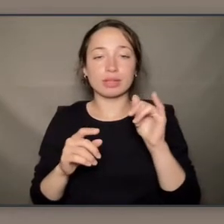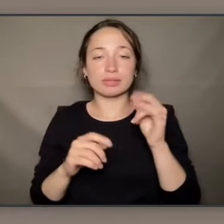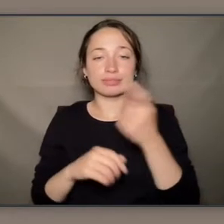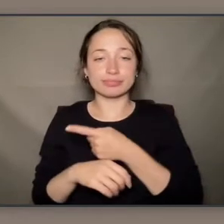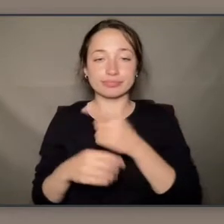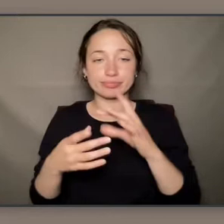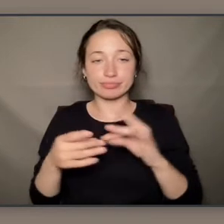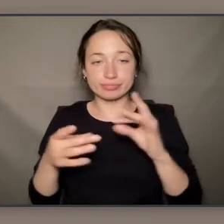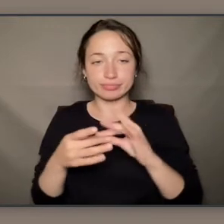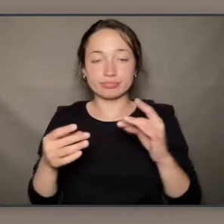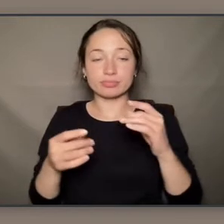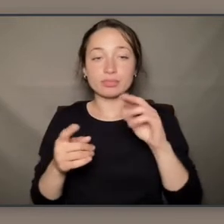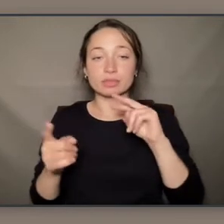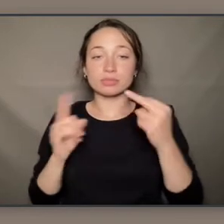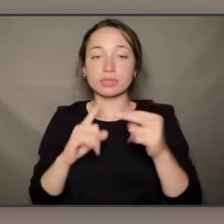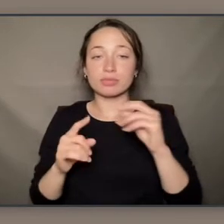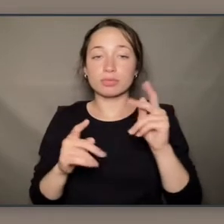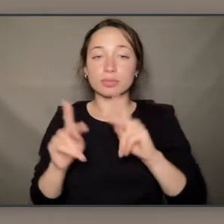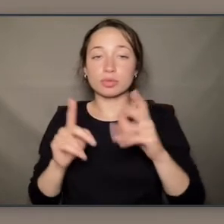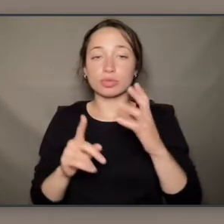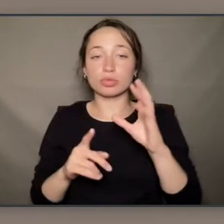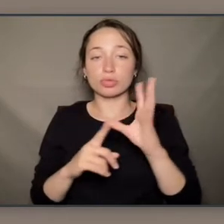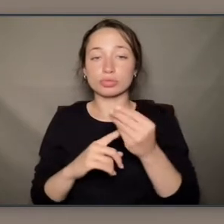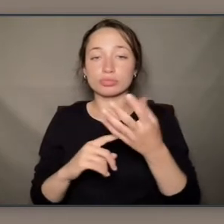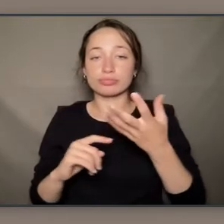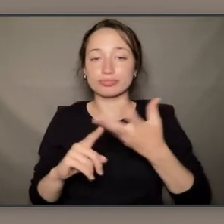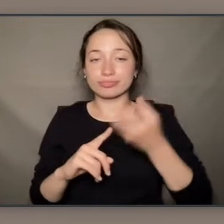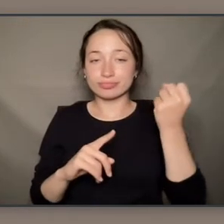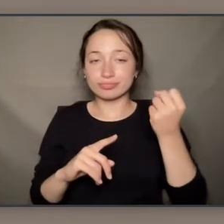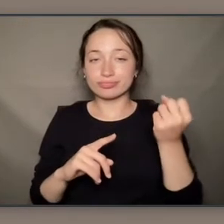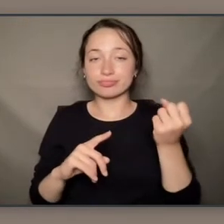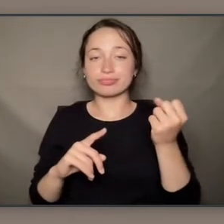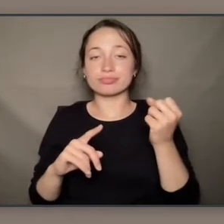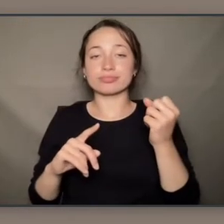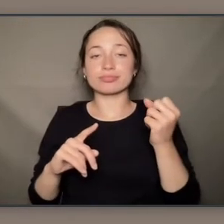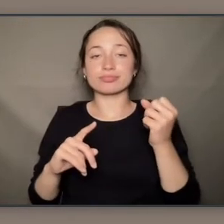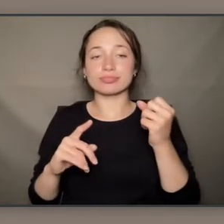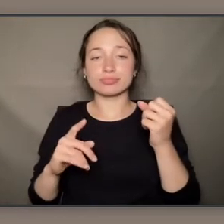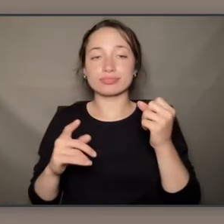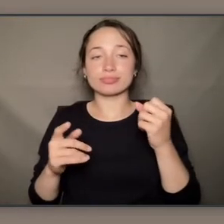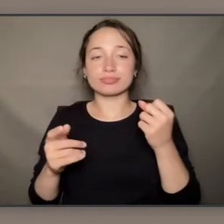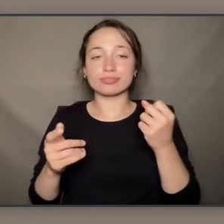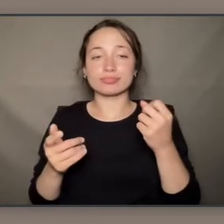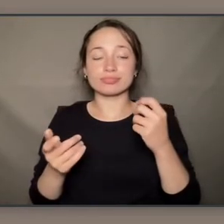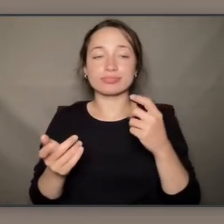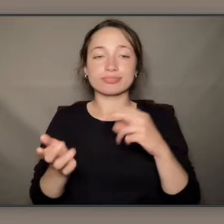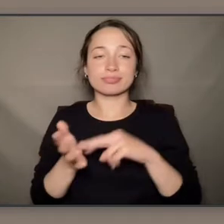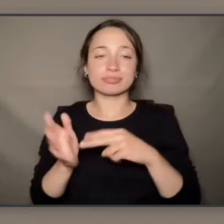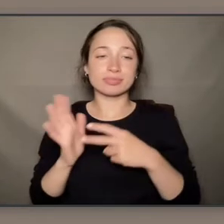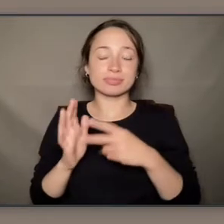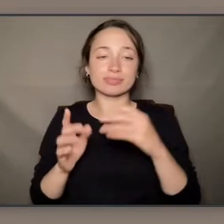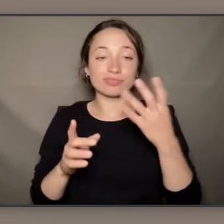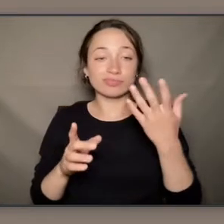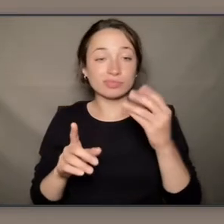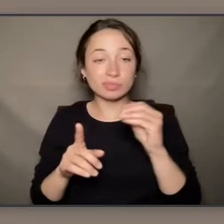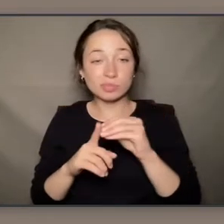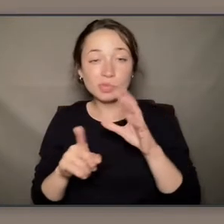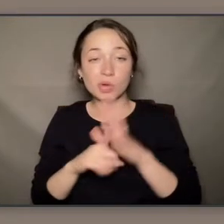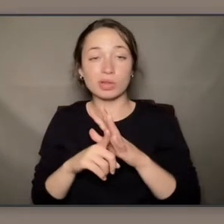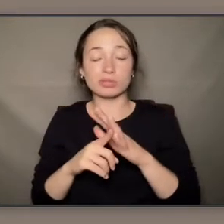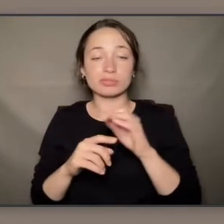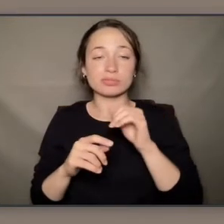said, where aspects of a people's culture is taken,